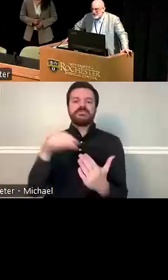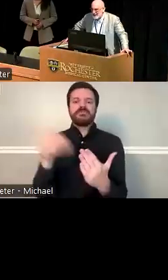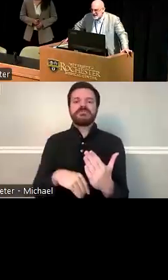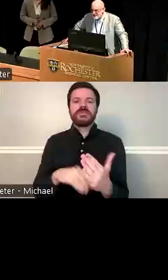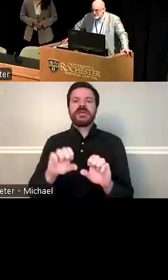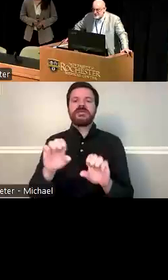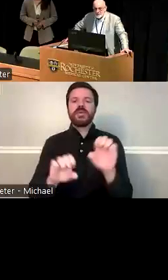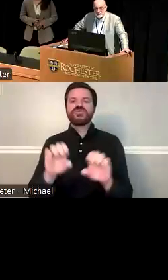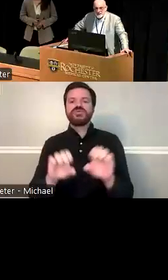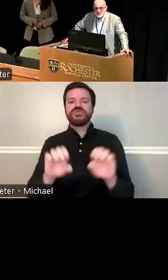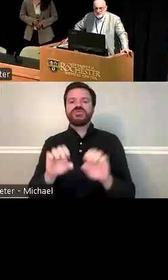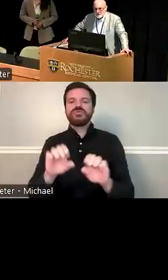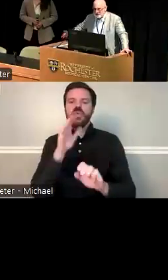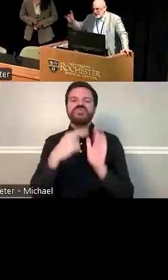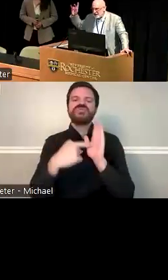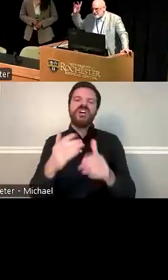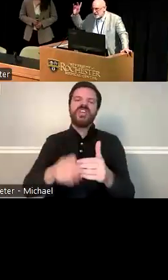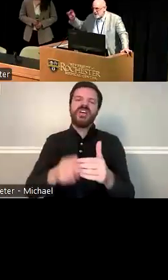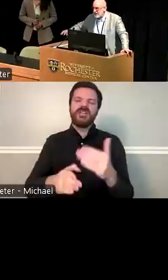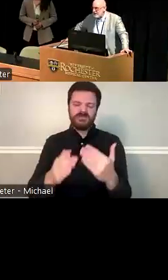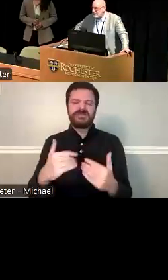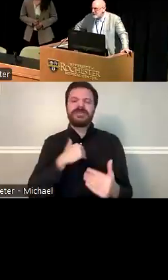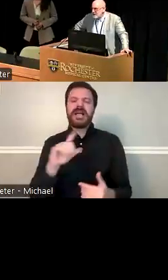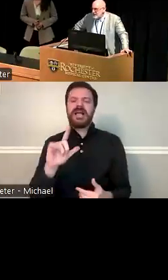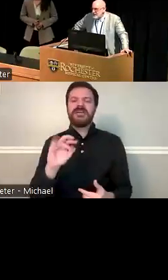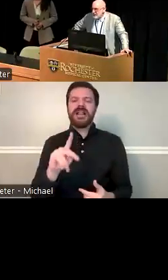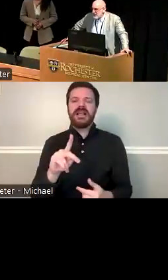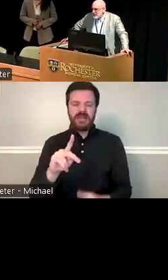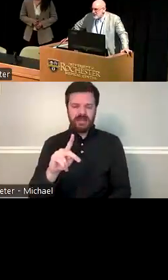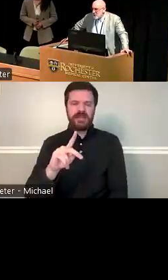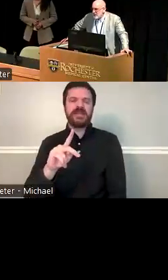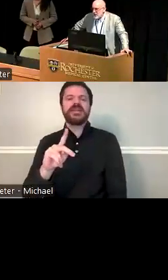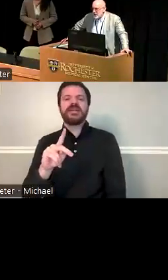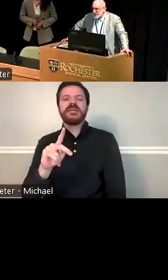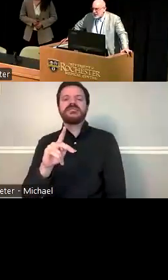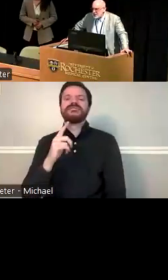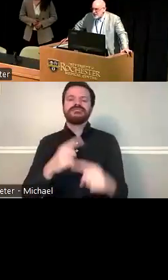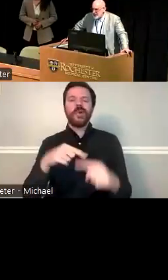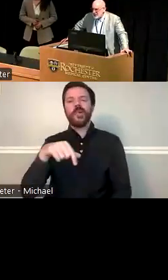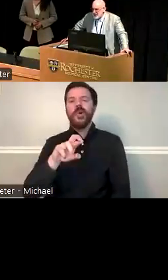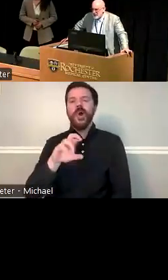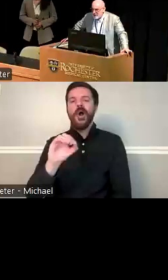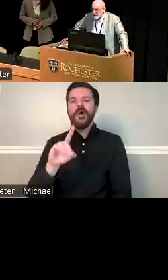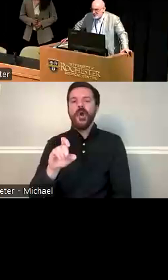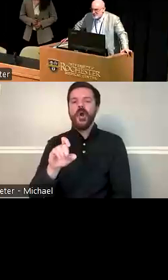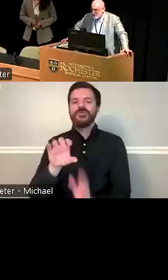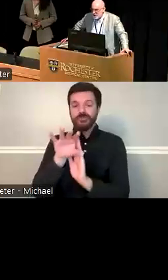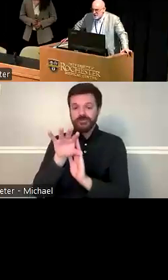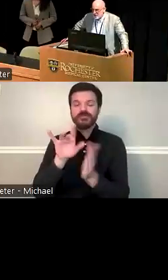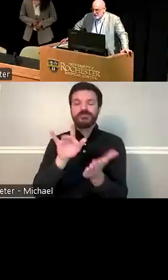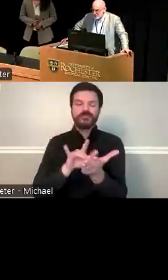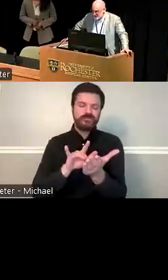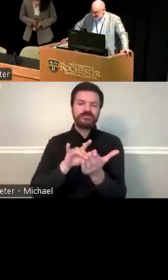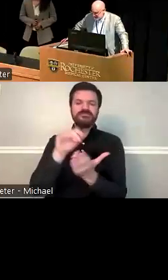evaluation at the end. There'll be a link up there and a QR code, and there should be another email that goes out tomorrow